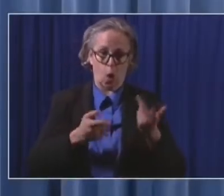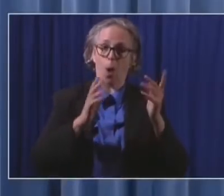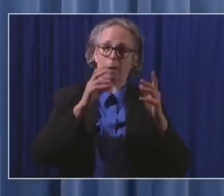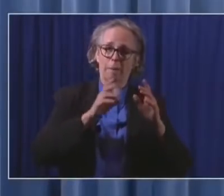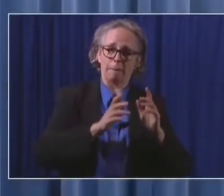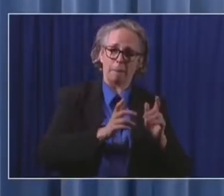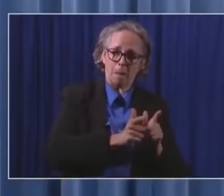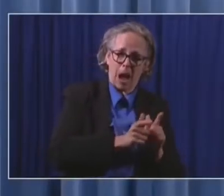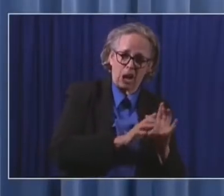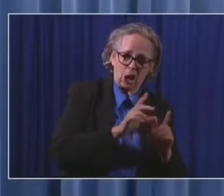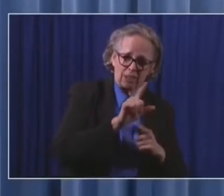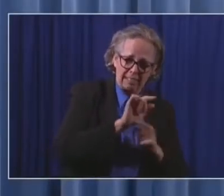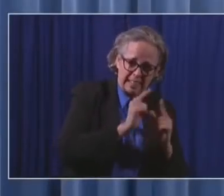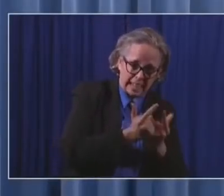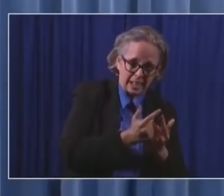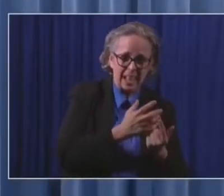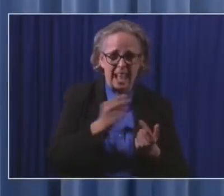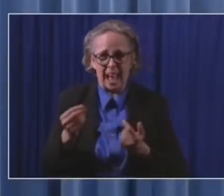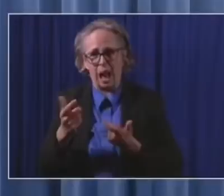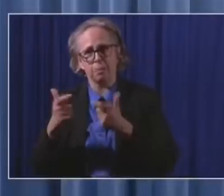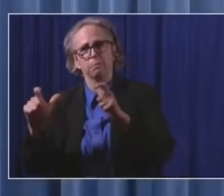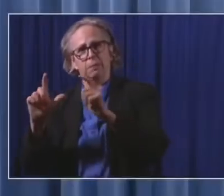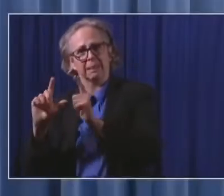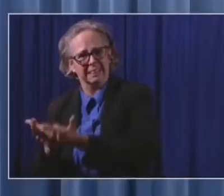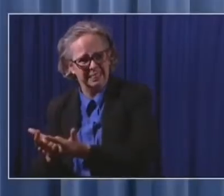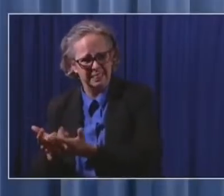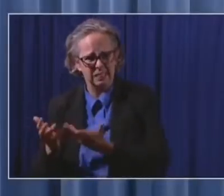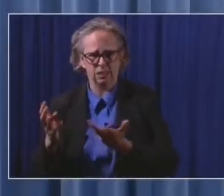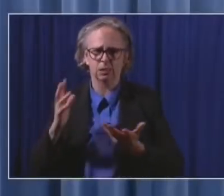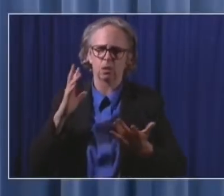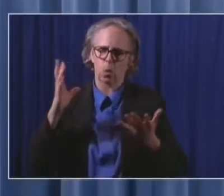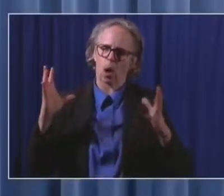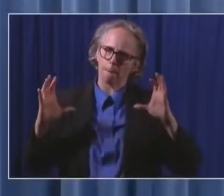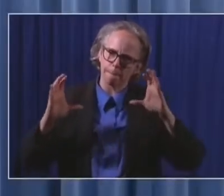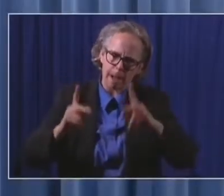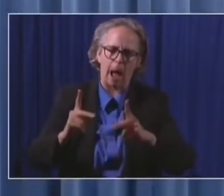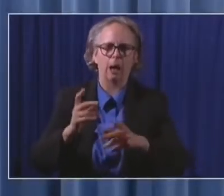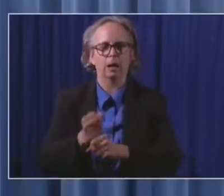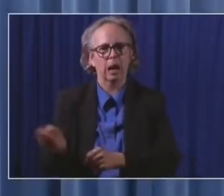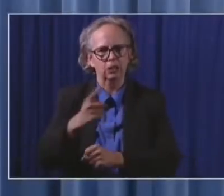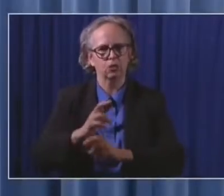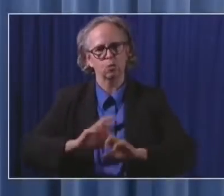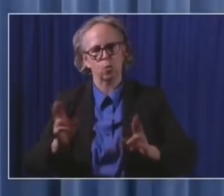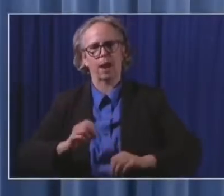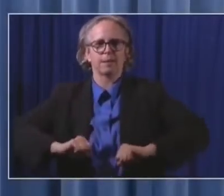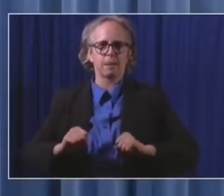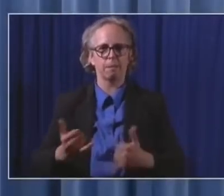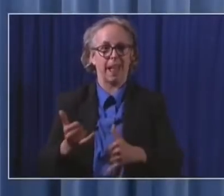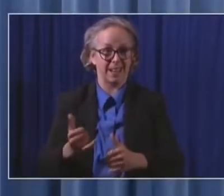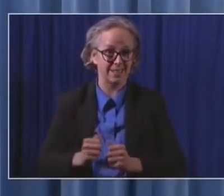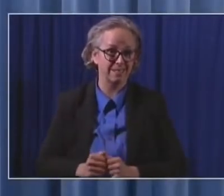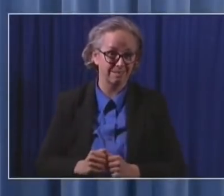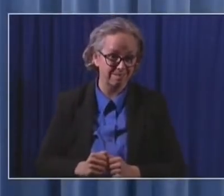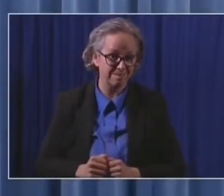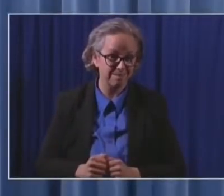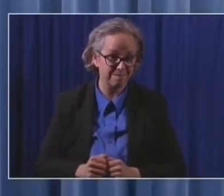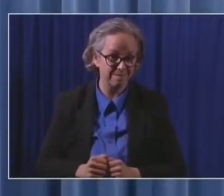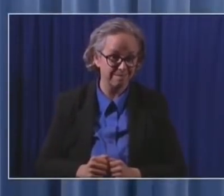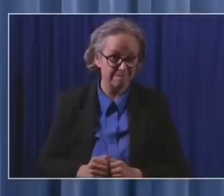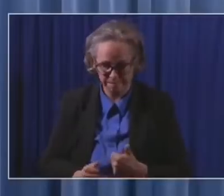and look forward to we hope seeing minor league baseball as well as Major League Baseball back next